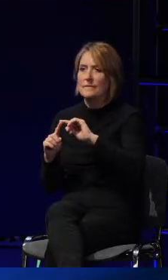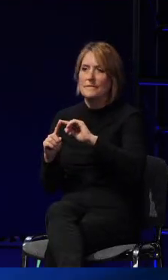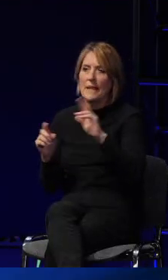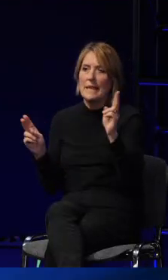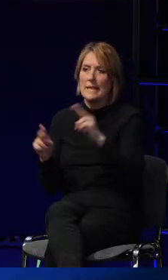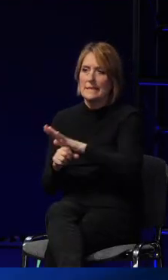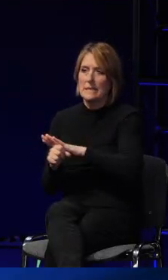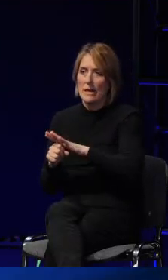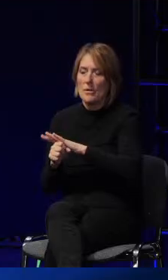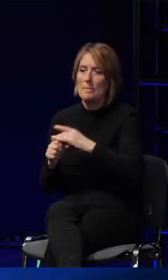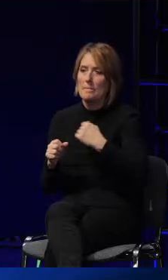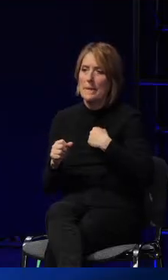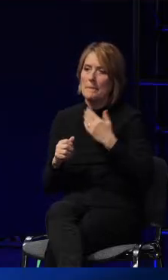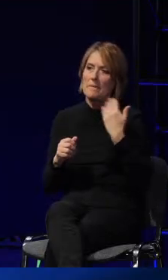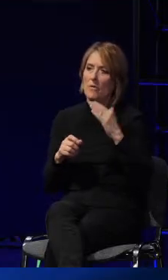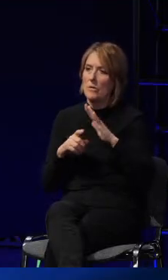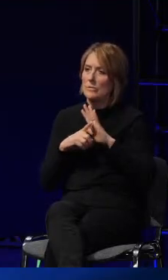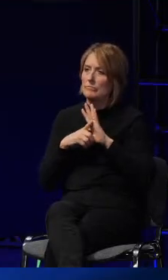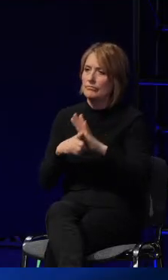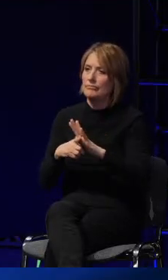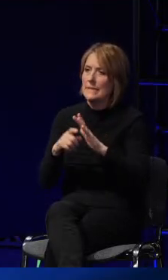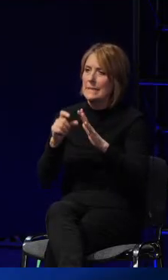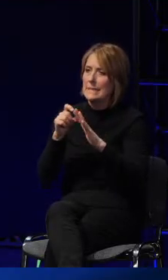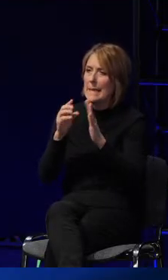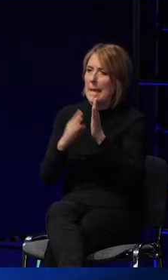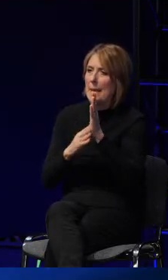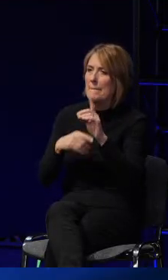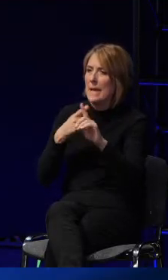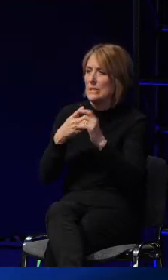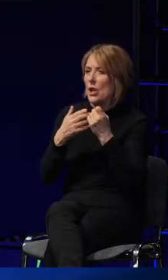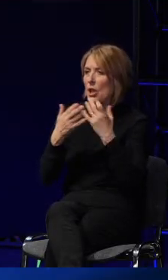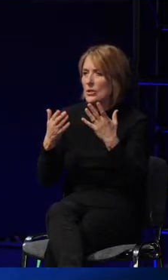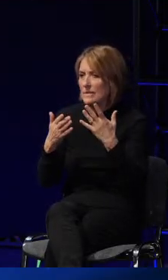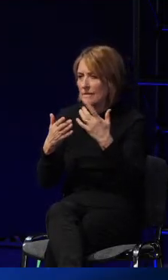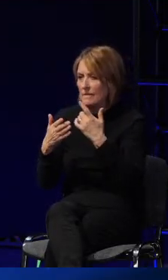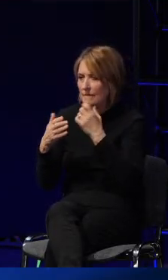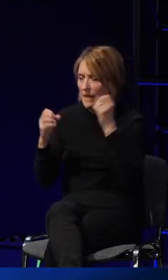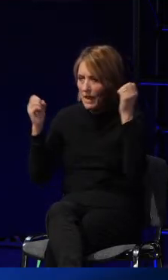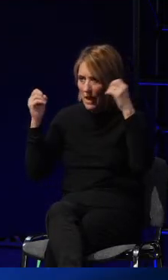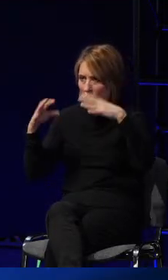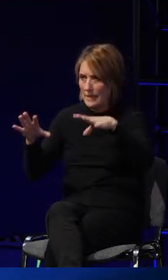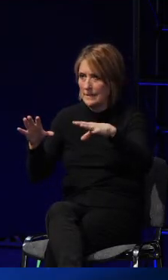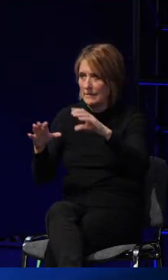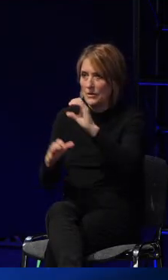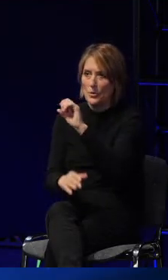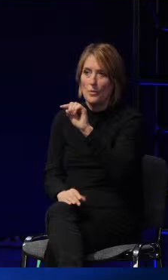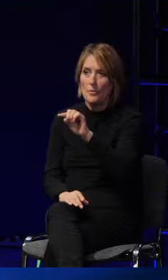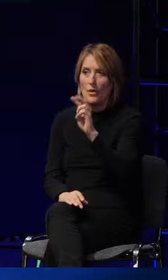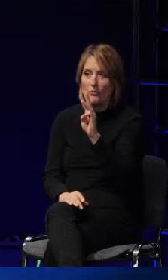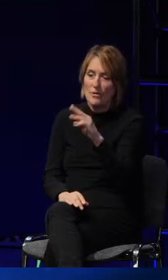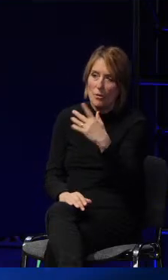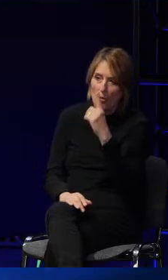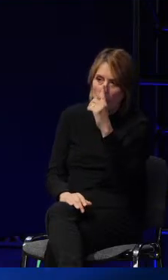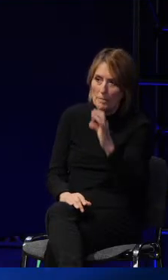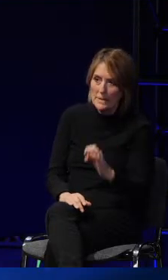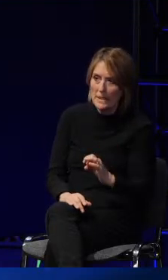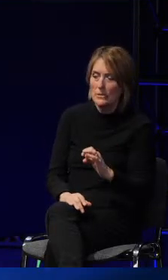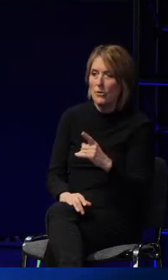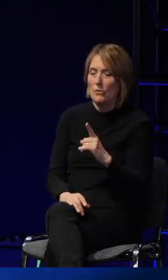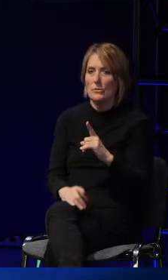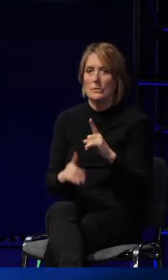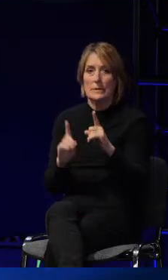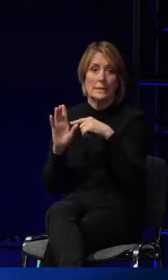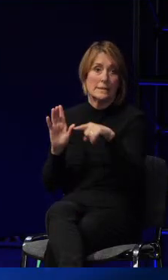was driving a lot of lights at DMX1, which are in like a percentage scale is like 0.3 or 1% on a sky panel. The